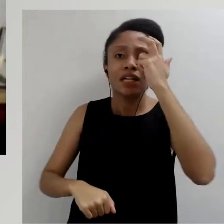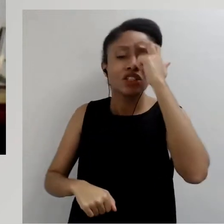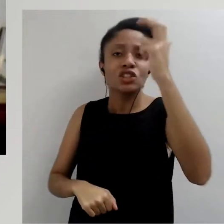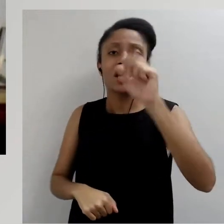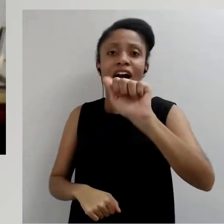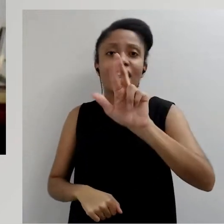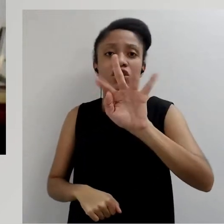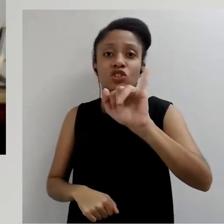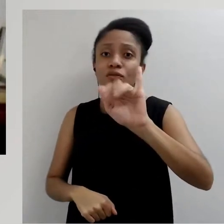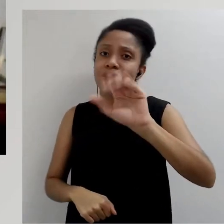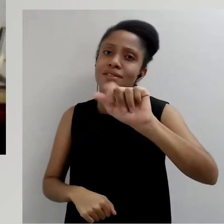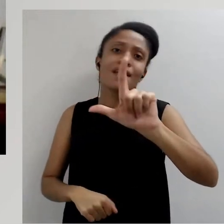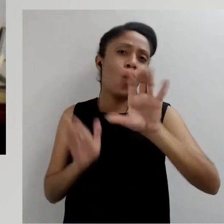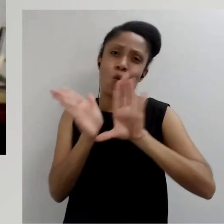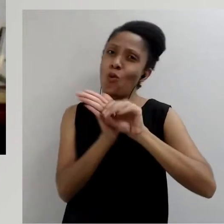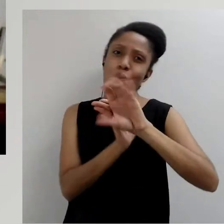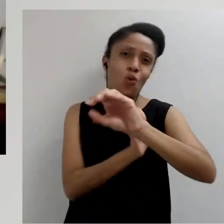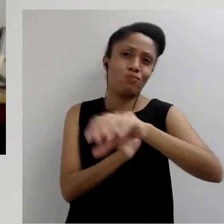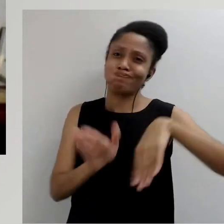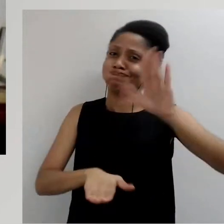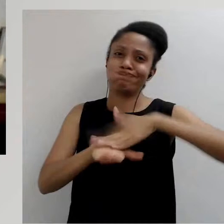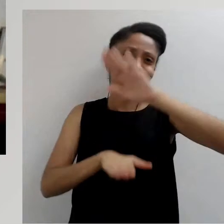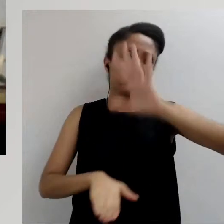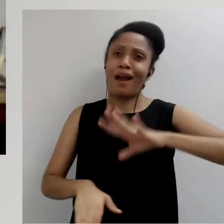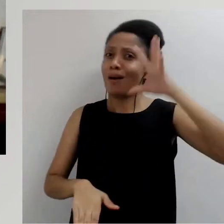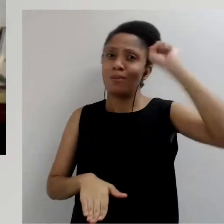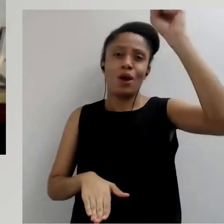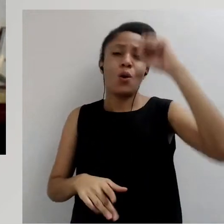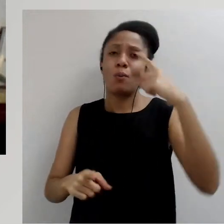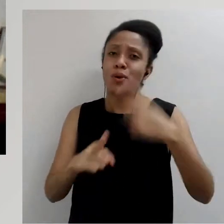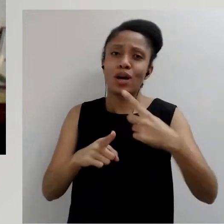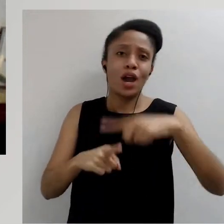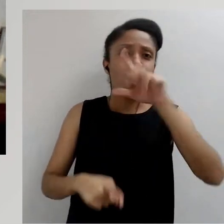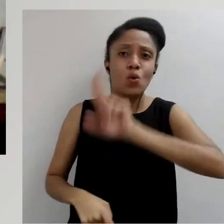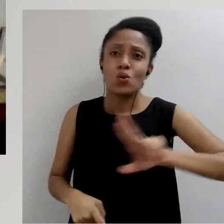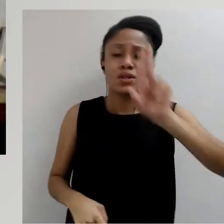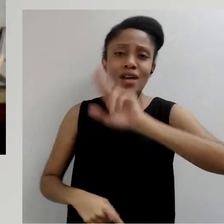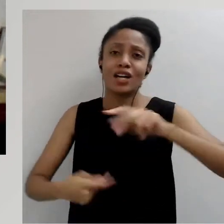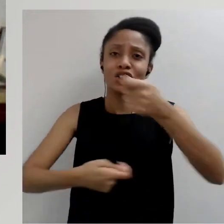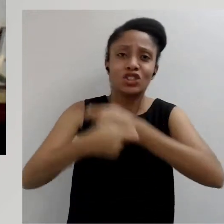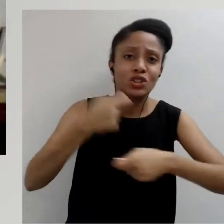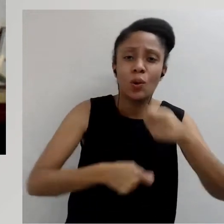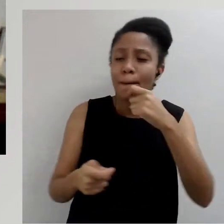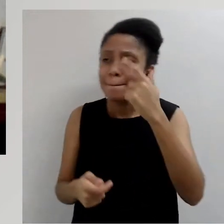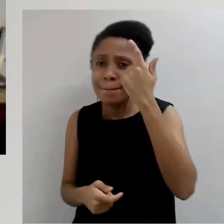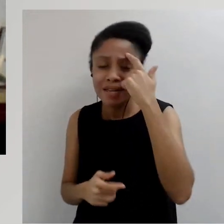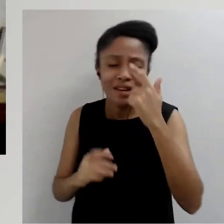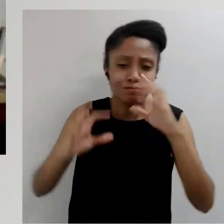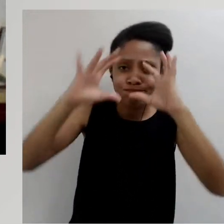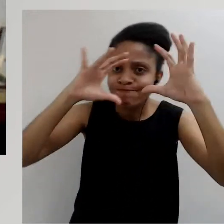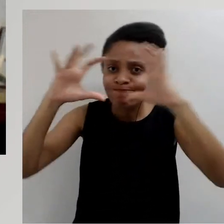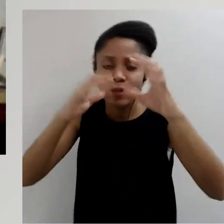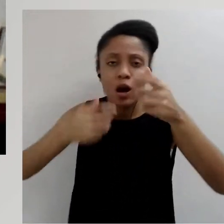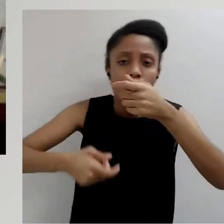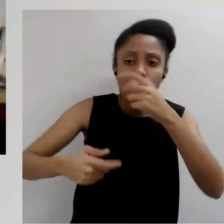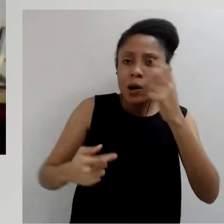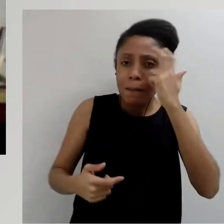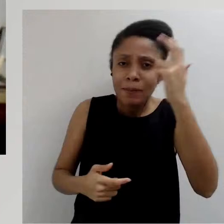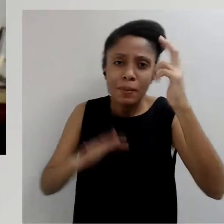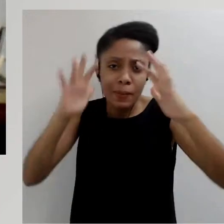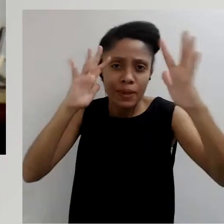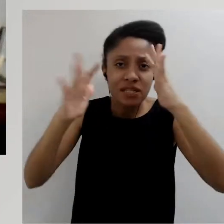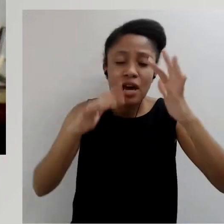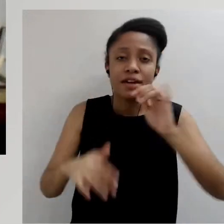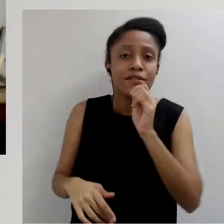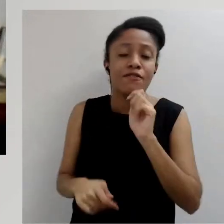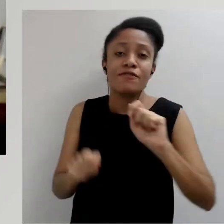that those with the most artificial intelligence is Google, but we need to know how to use that, put managers to think